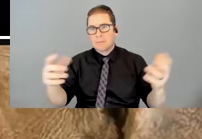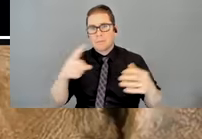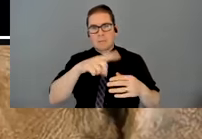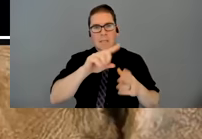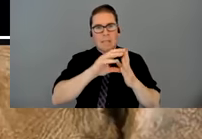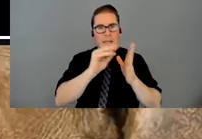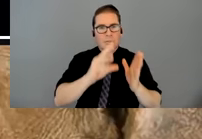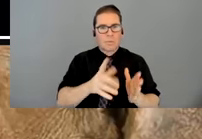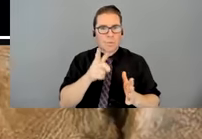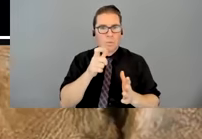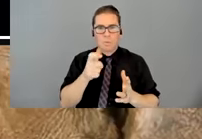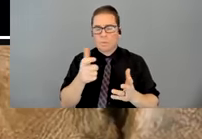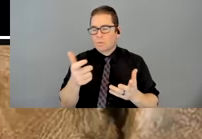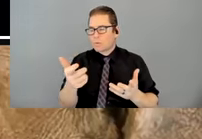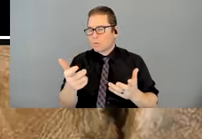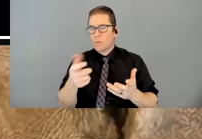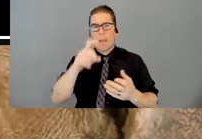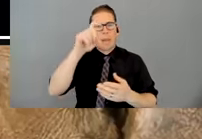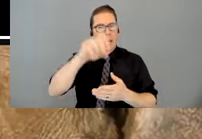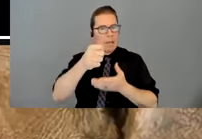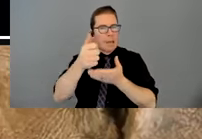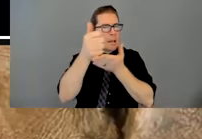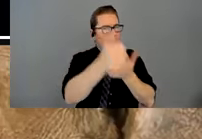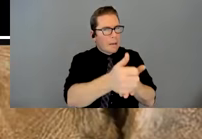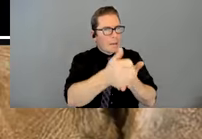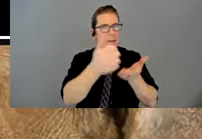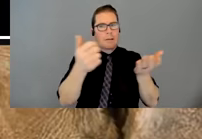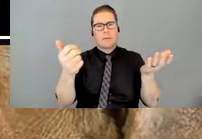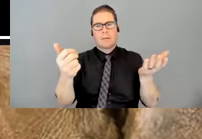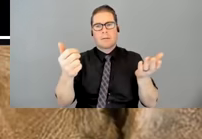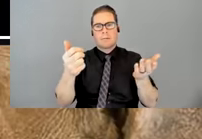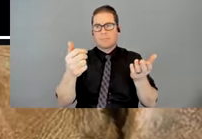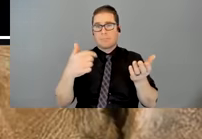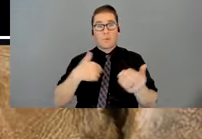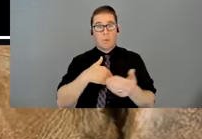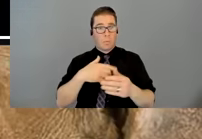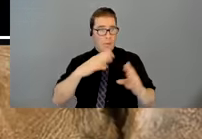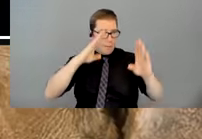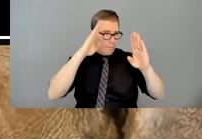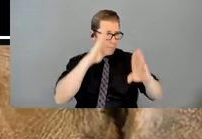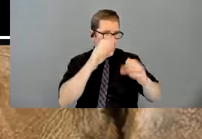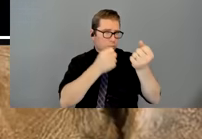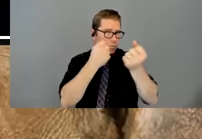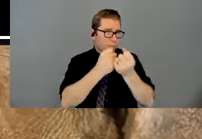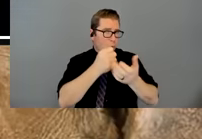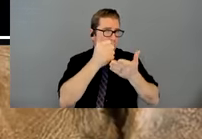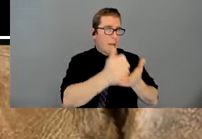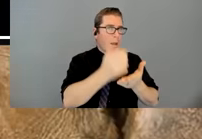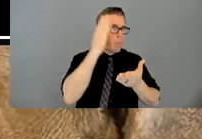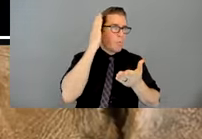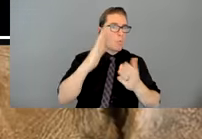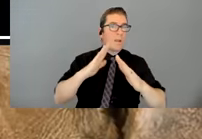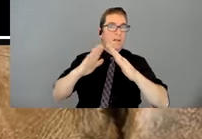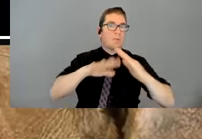those interventions, that is going to make the most impact on our community.